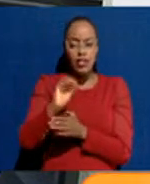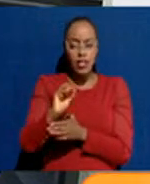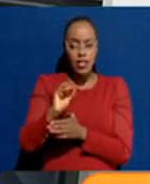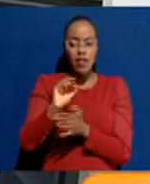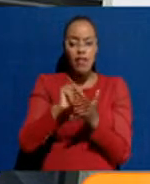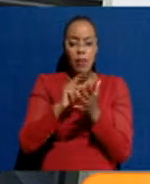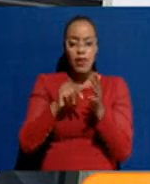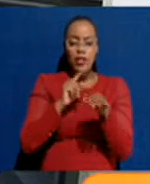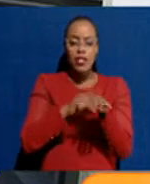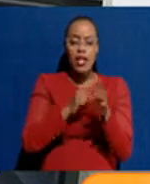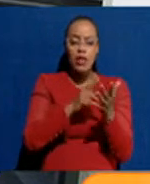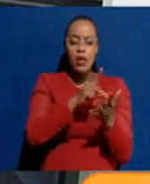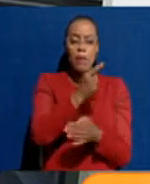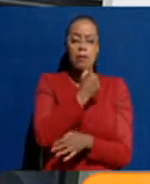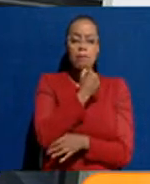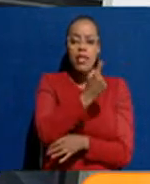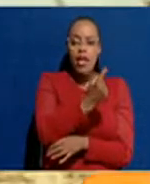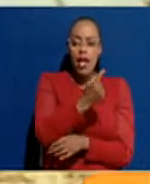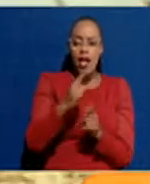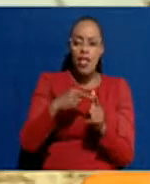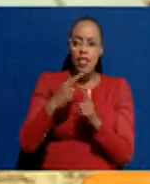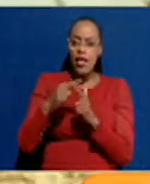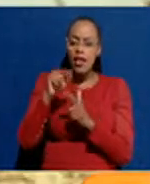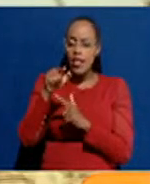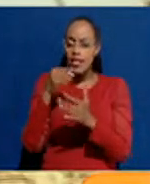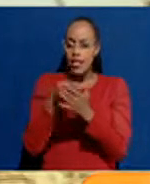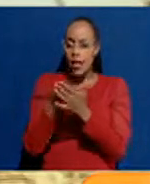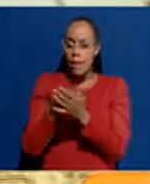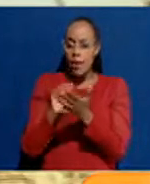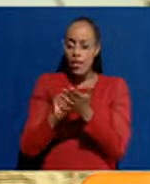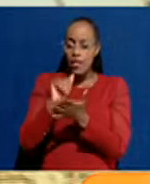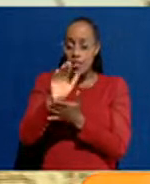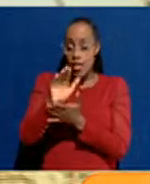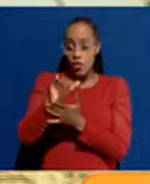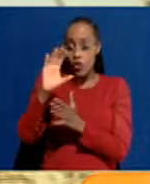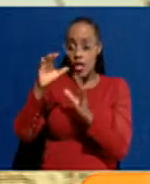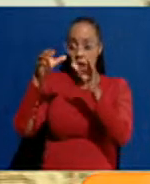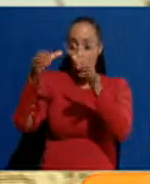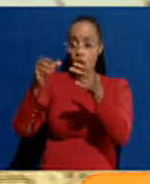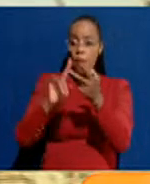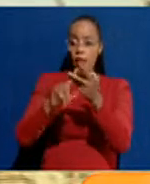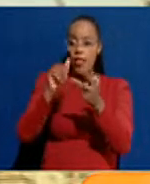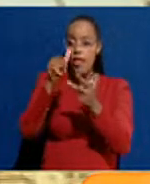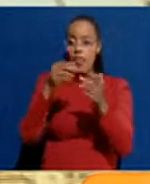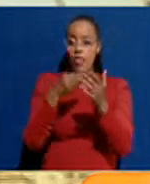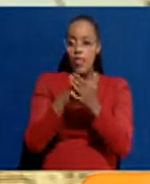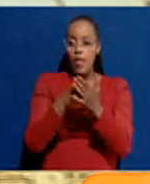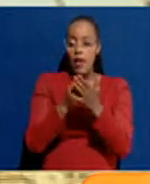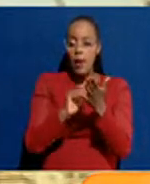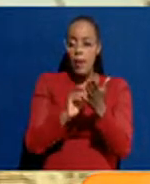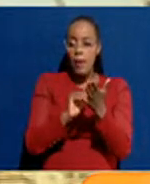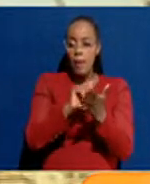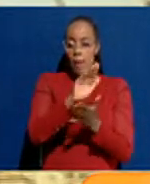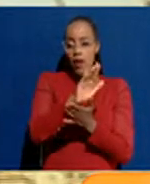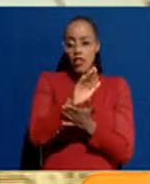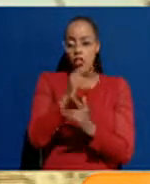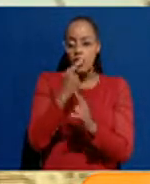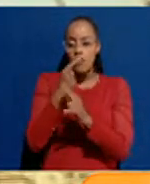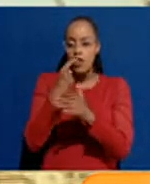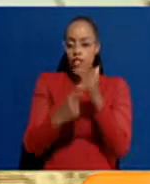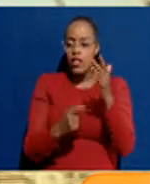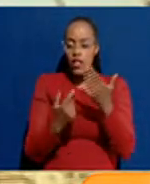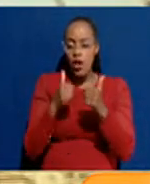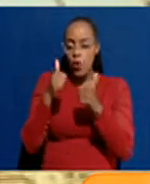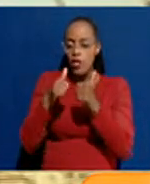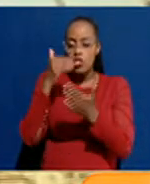when you pay 100 shillings, part of it goes for recovery, and the other part goes towards payment of the token. Which is fine.